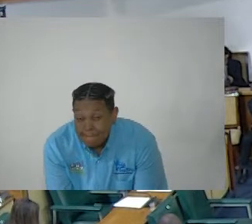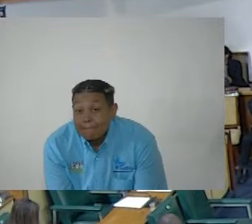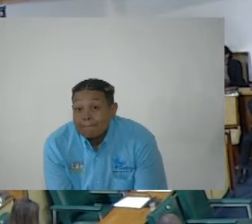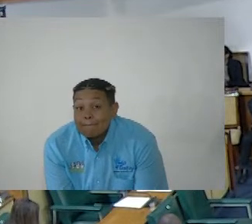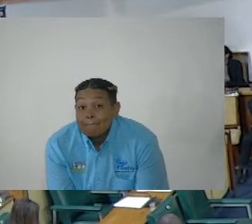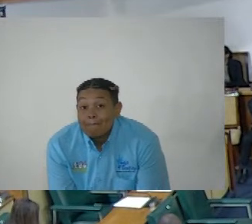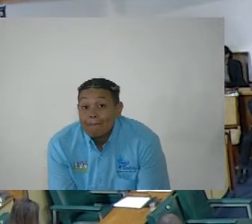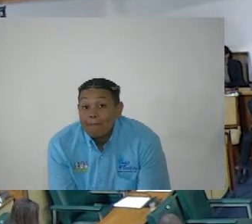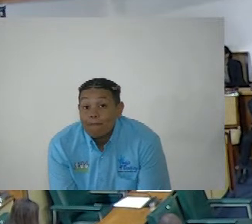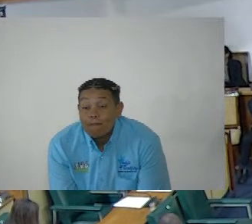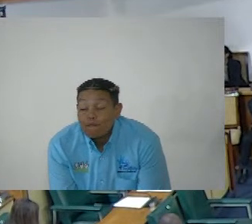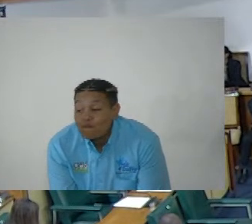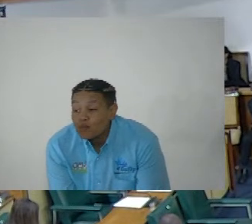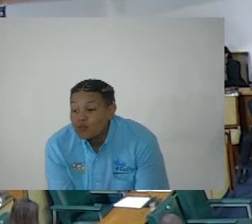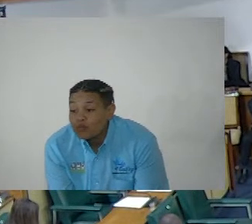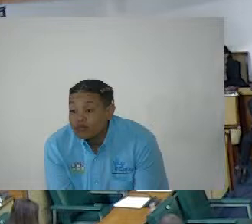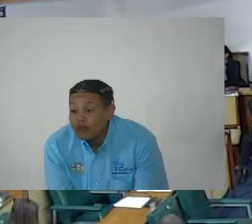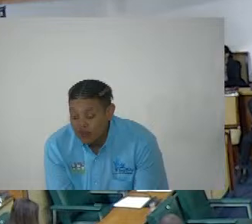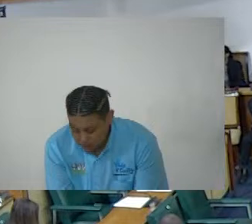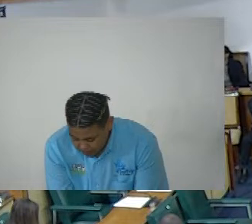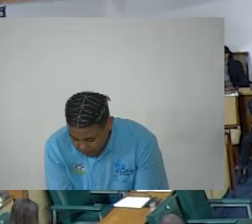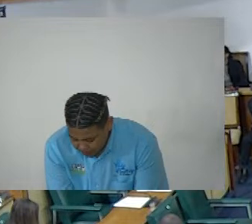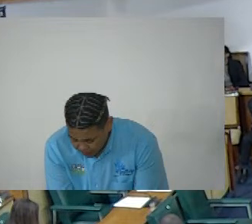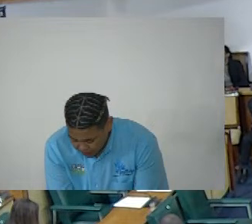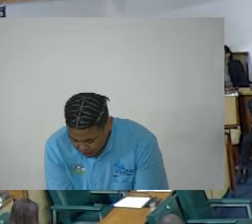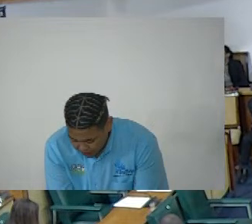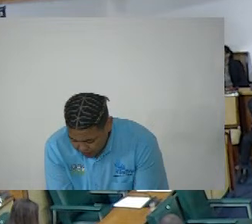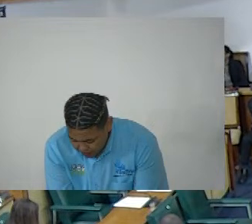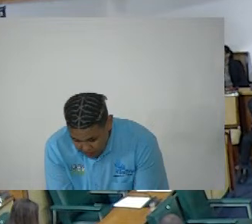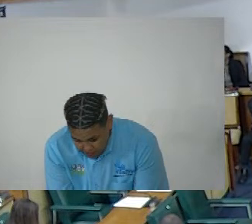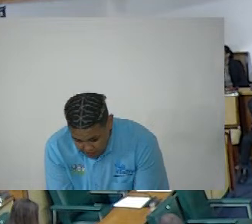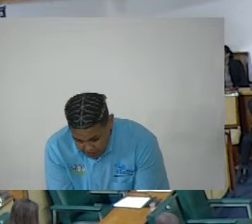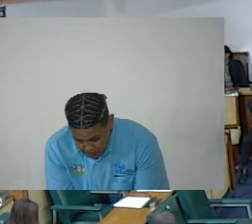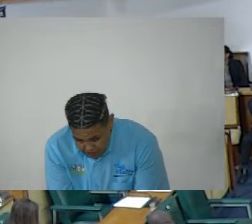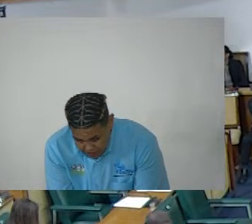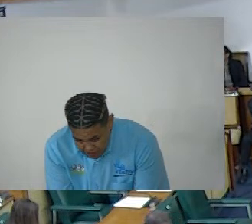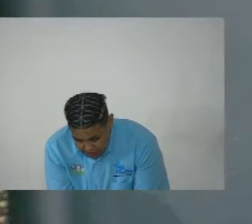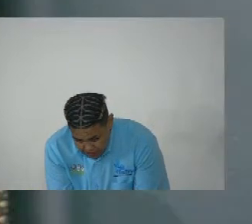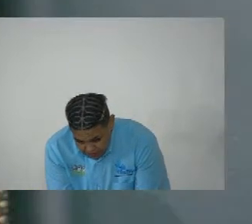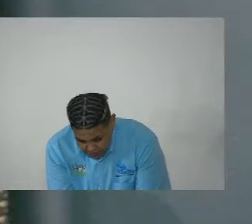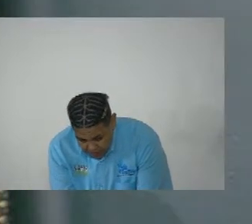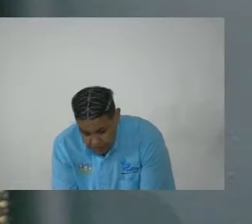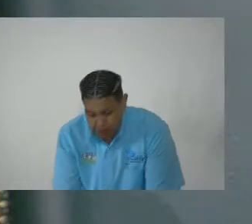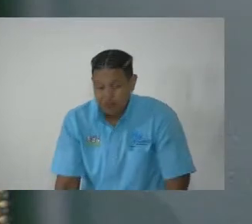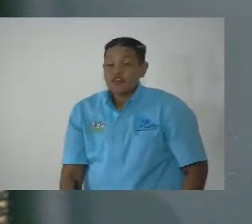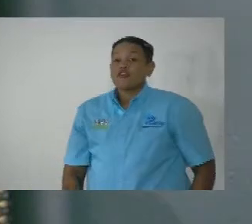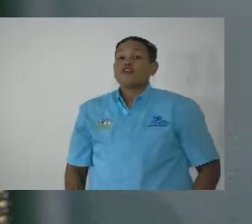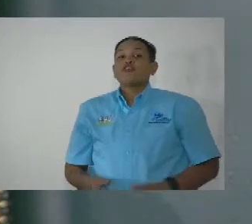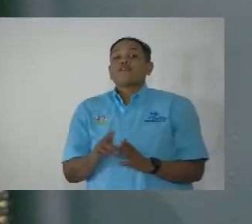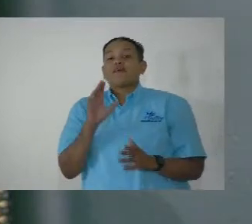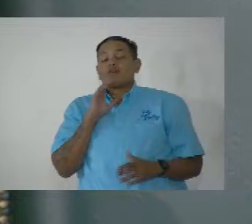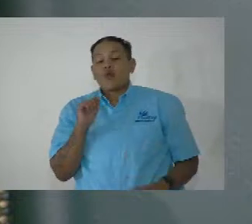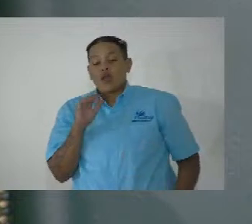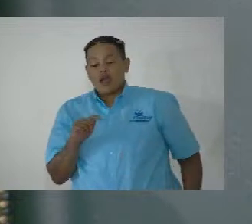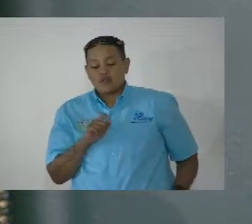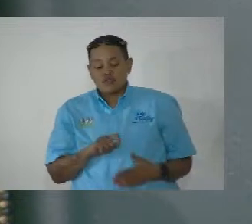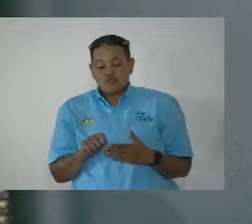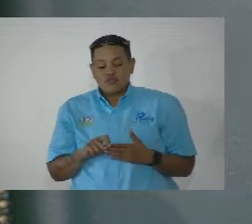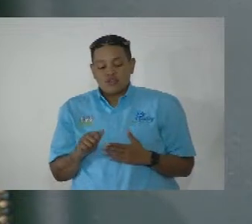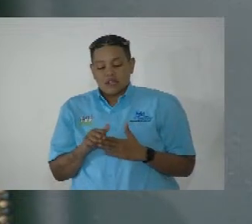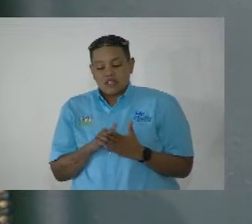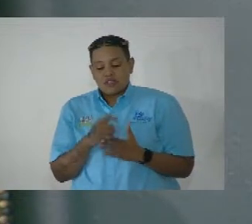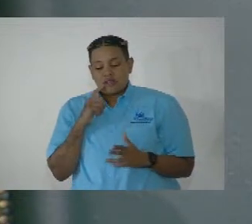2023. Right, and I'm saying the review of the old act, the way it is written on the agenda. Look below